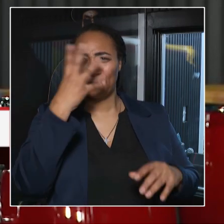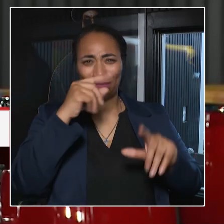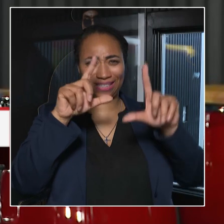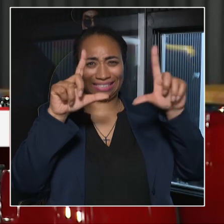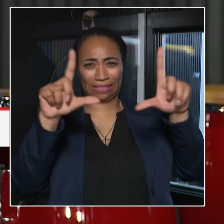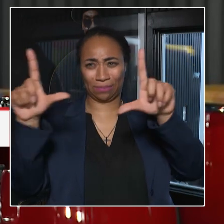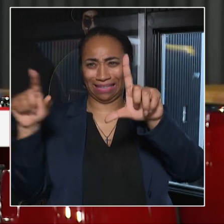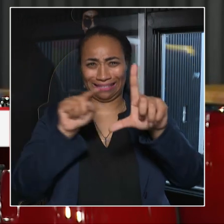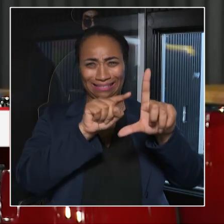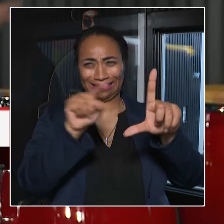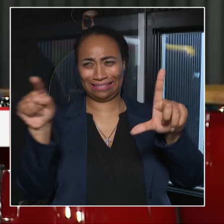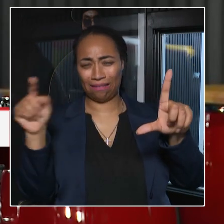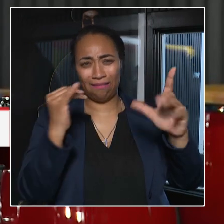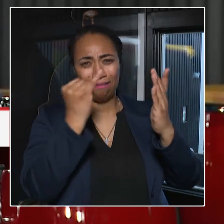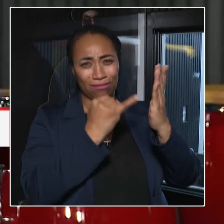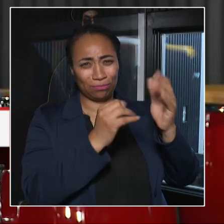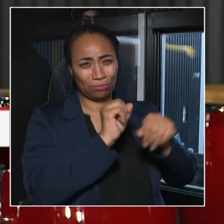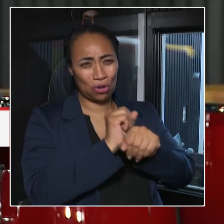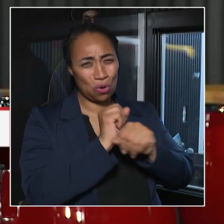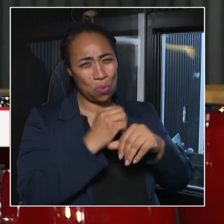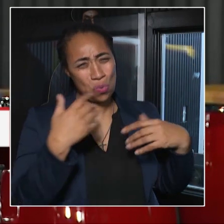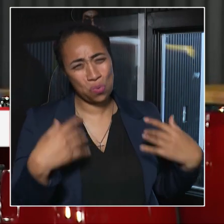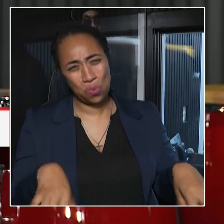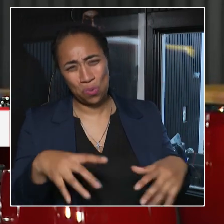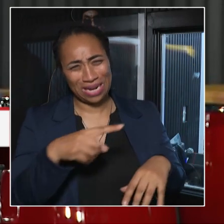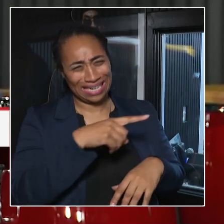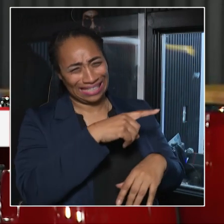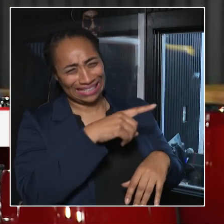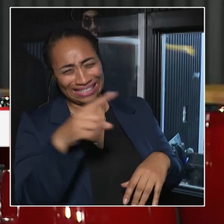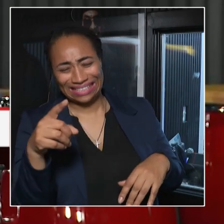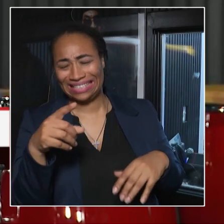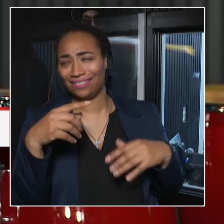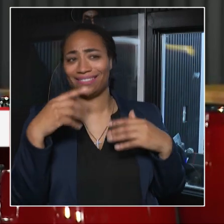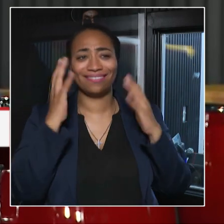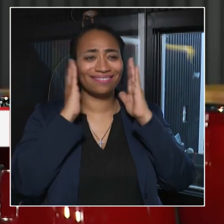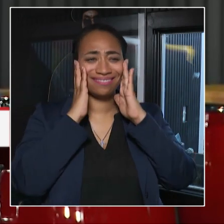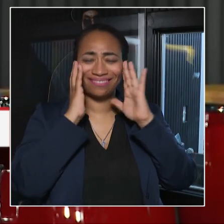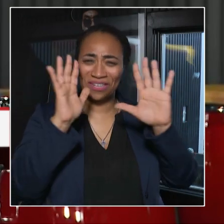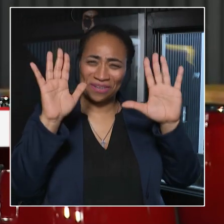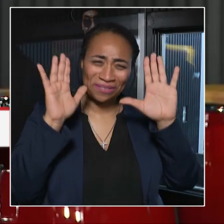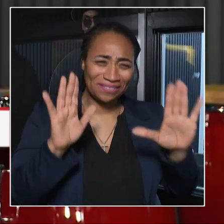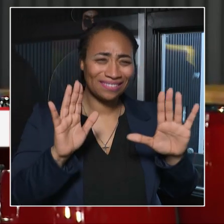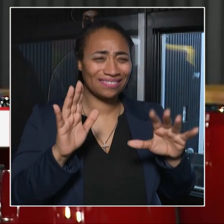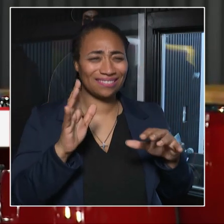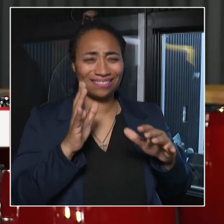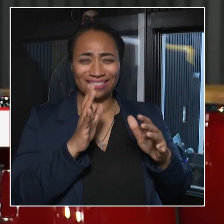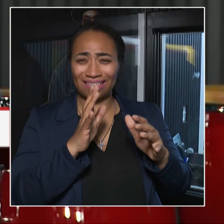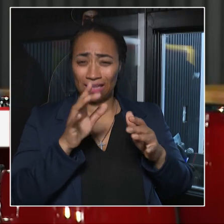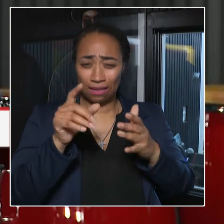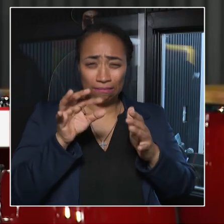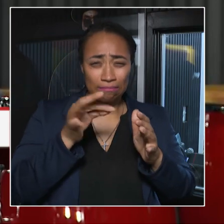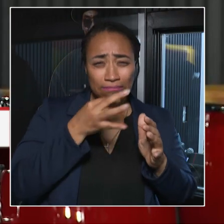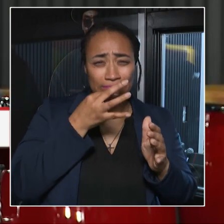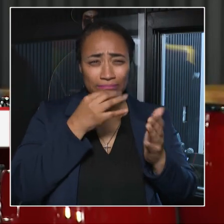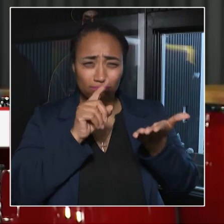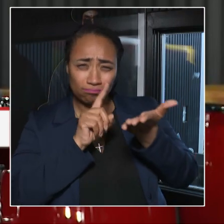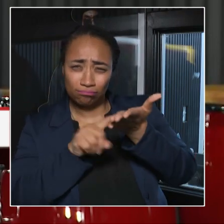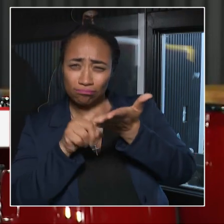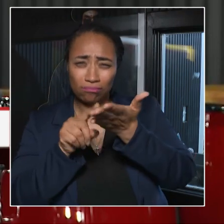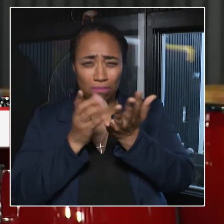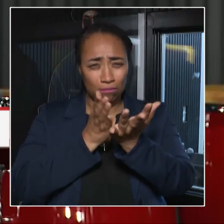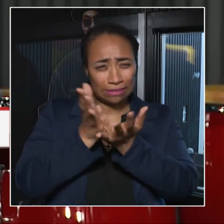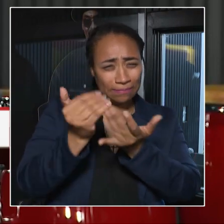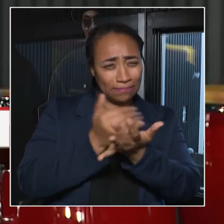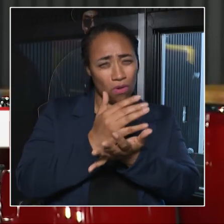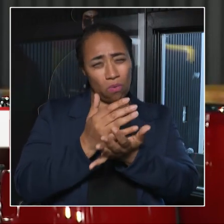is a scholar. She is Miss Academia, and she is a wonderful pleasure to work with. And I just want to say it's an